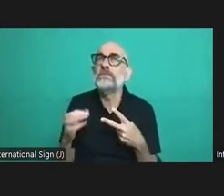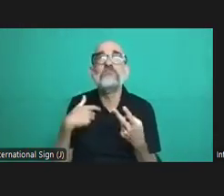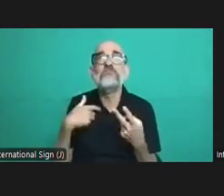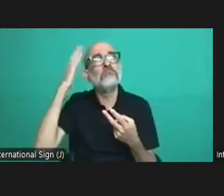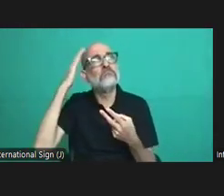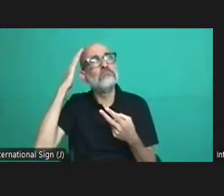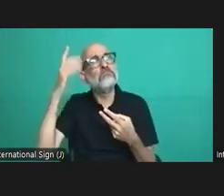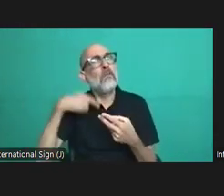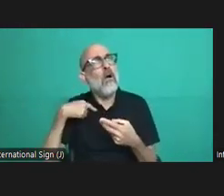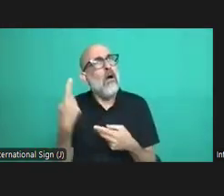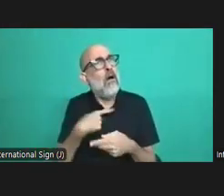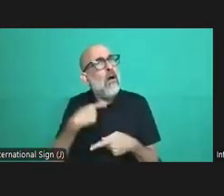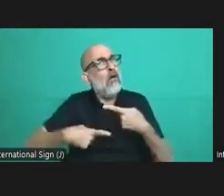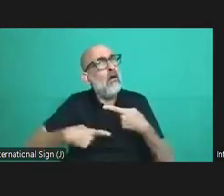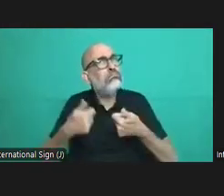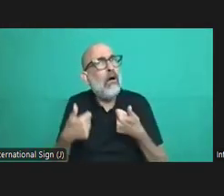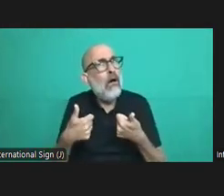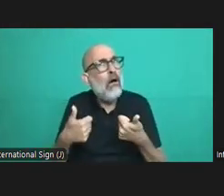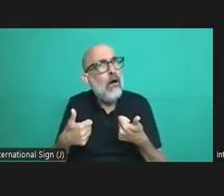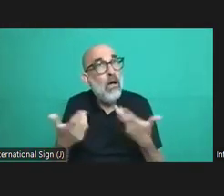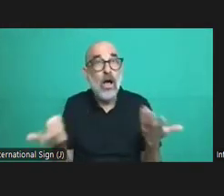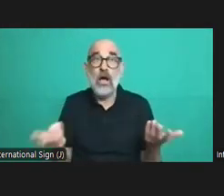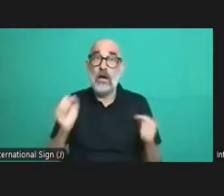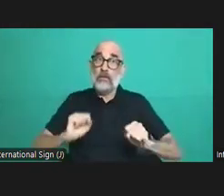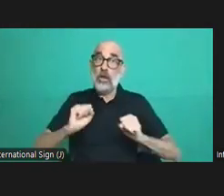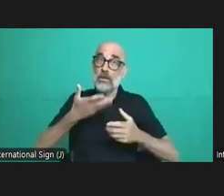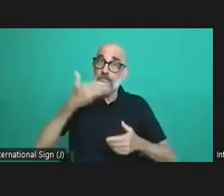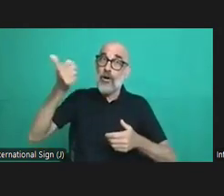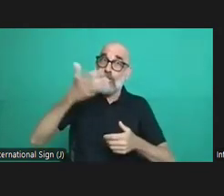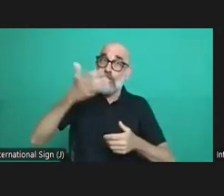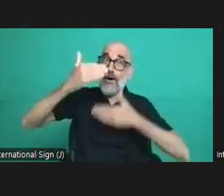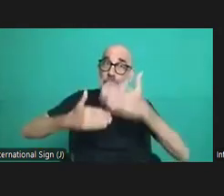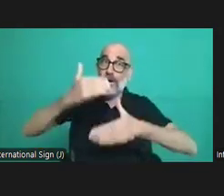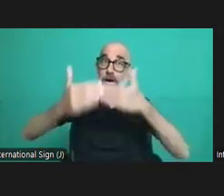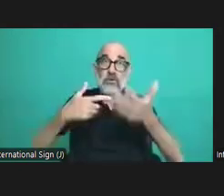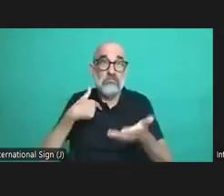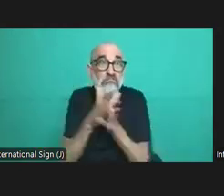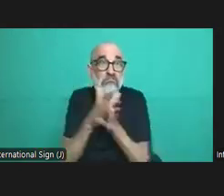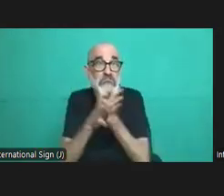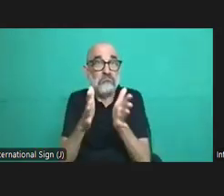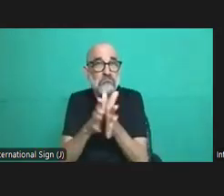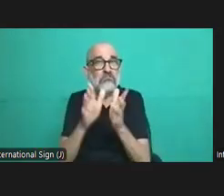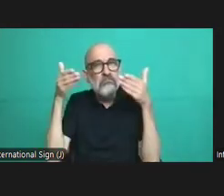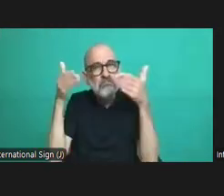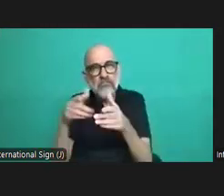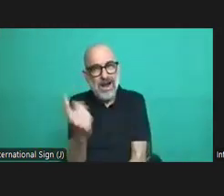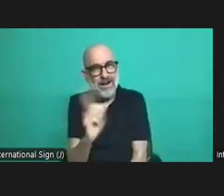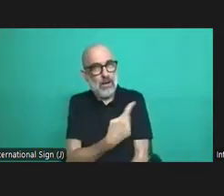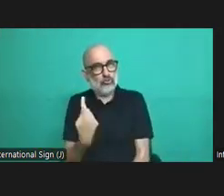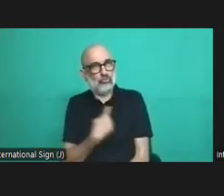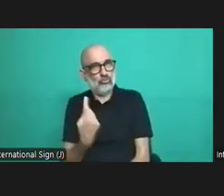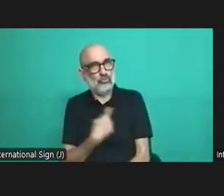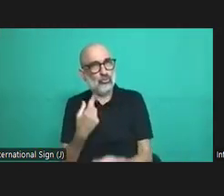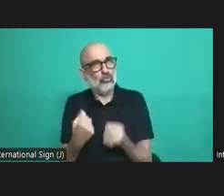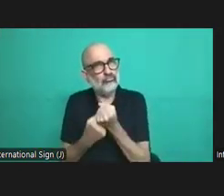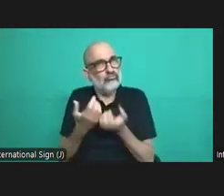more responsive health system, one that is adaptable and can efficiently address current and future challenges, such